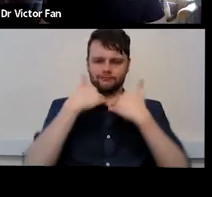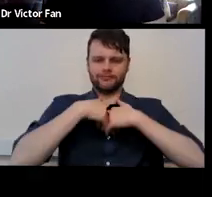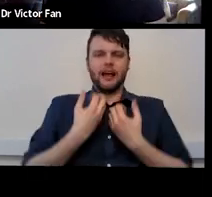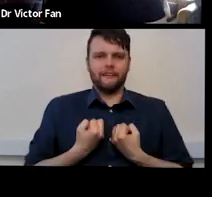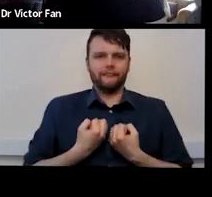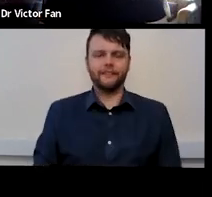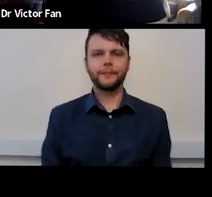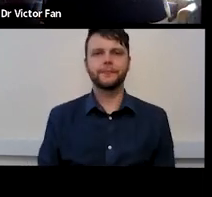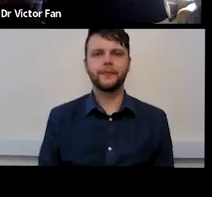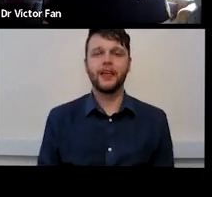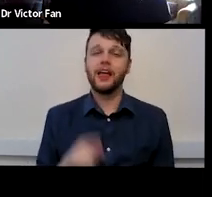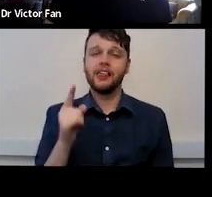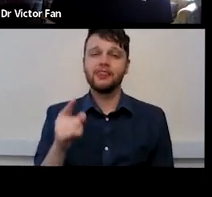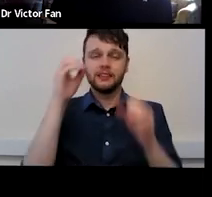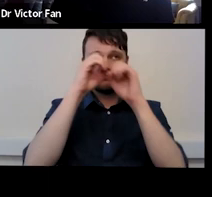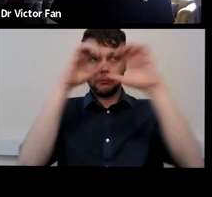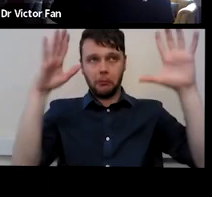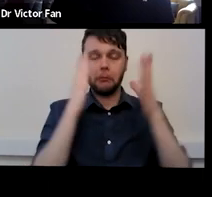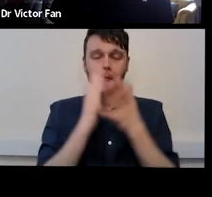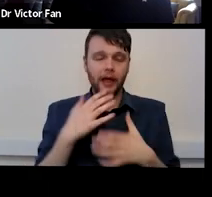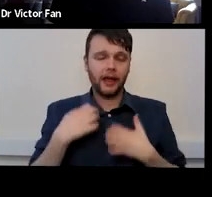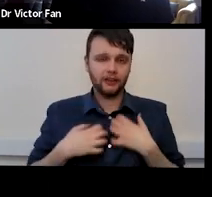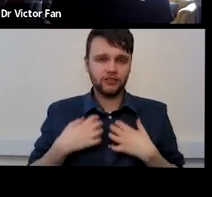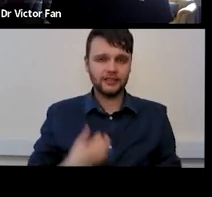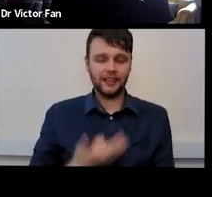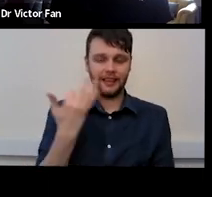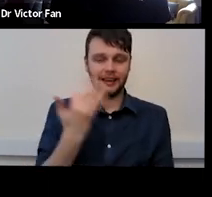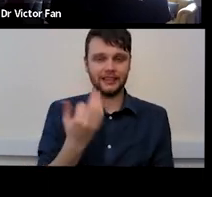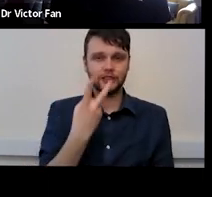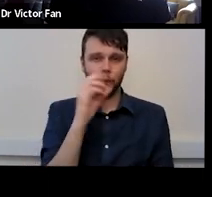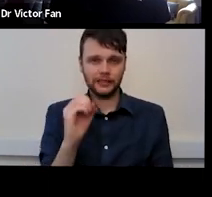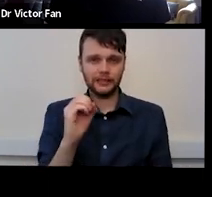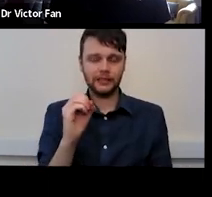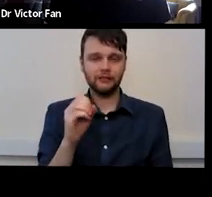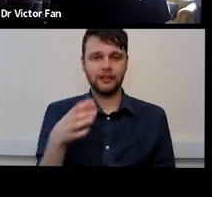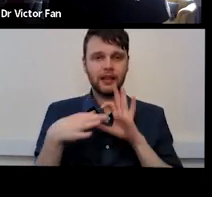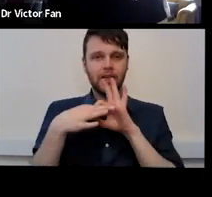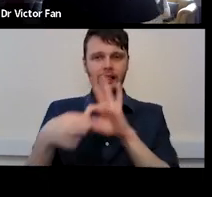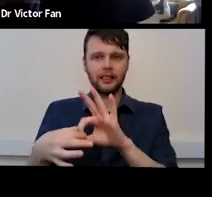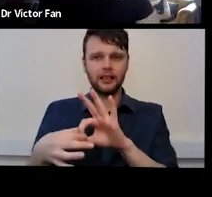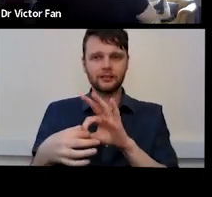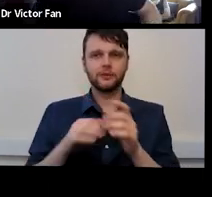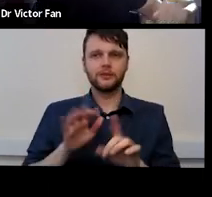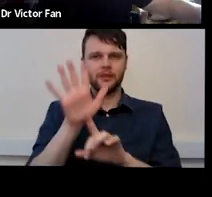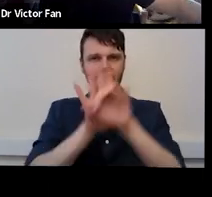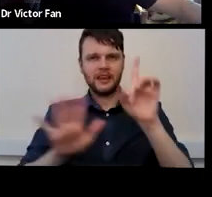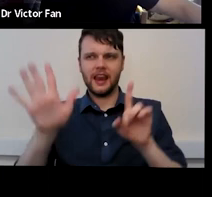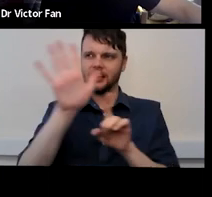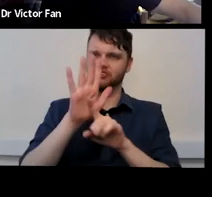I said, this idea was really interesting in the 1920s, and it was associated with the Nationalist